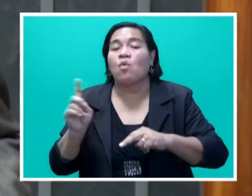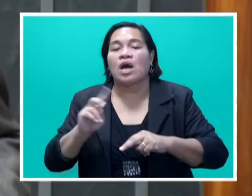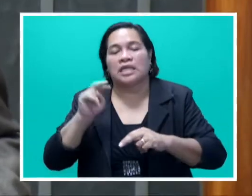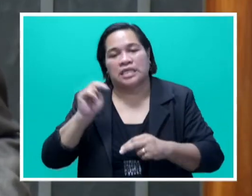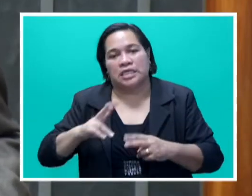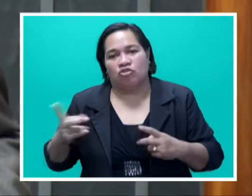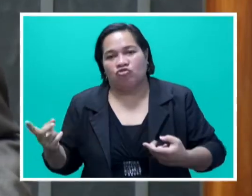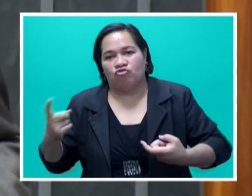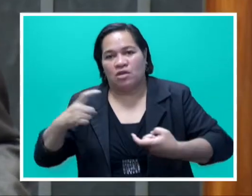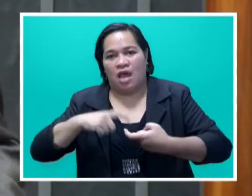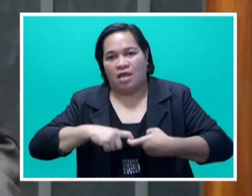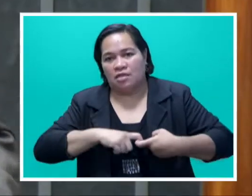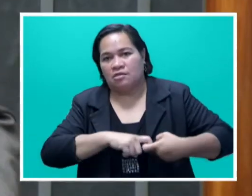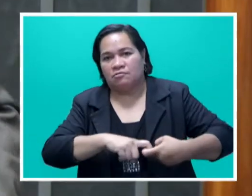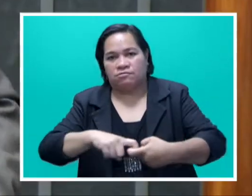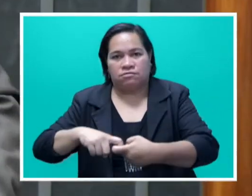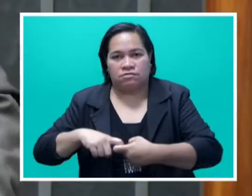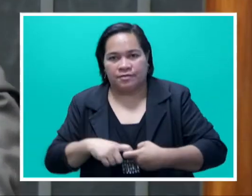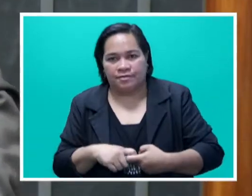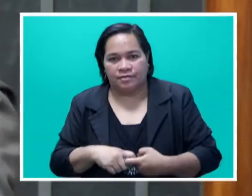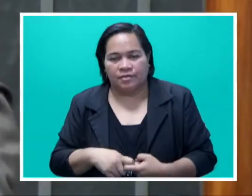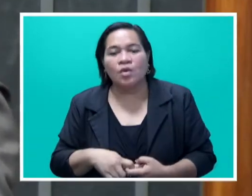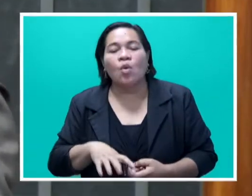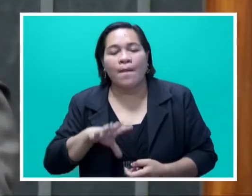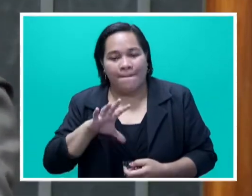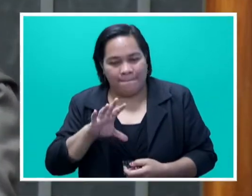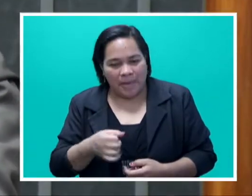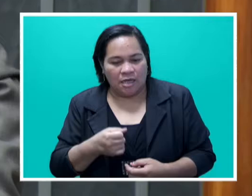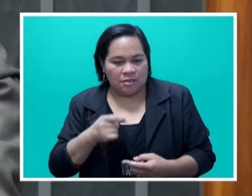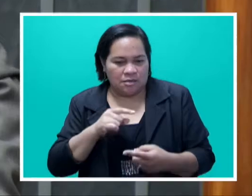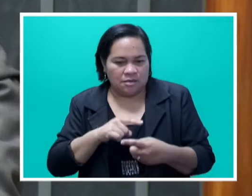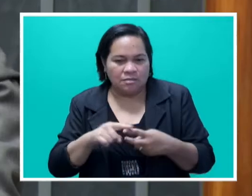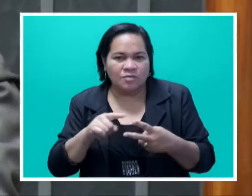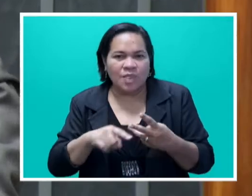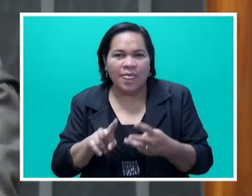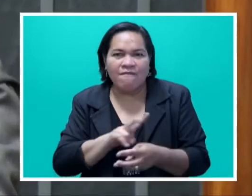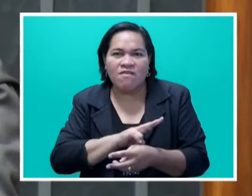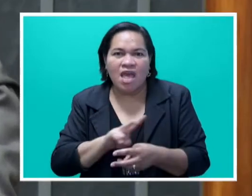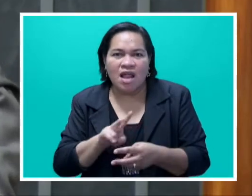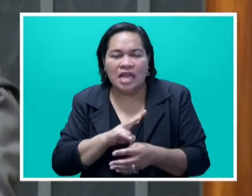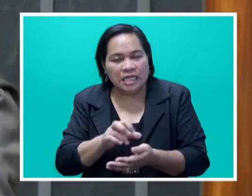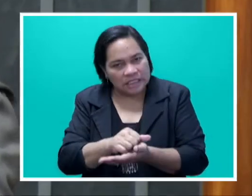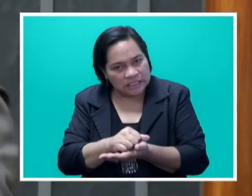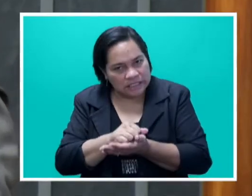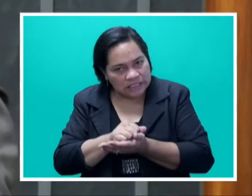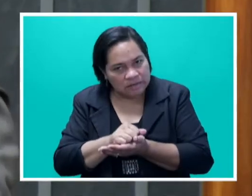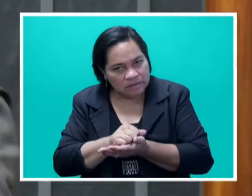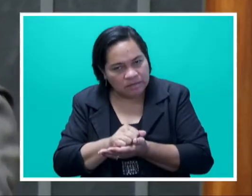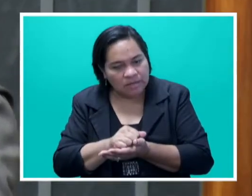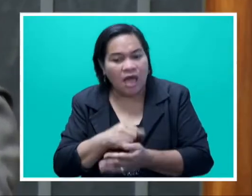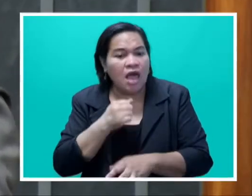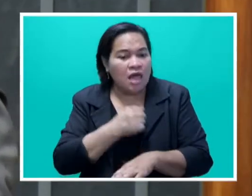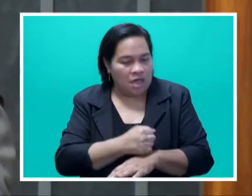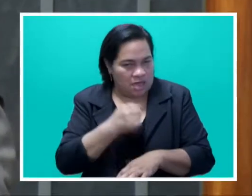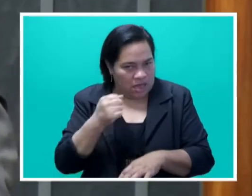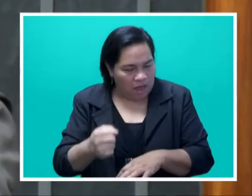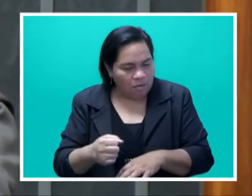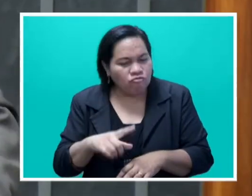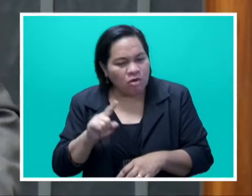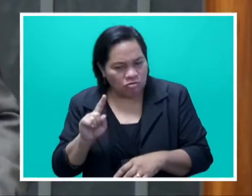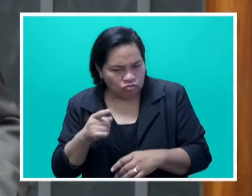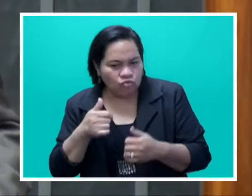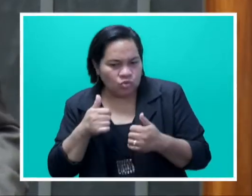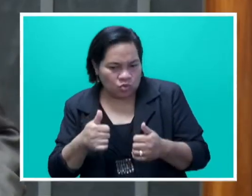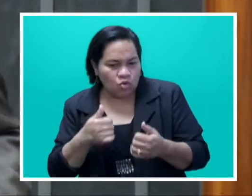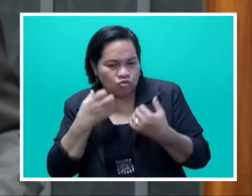this means, Mr. Speaker, upholding key principles of governance. And Fijians have shown their unity in meeting